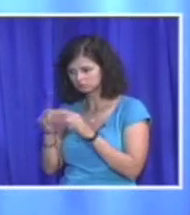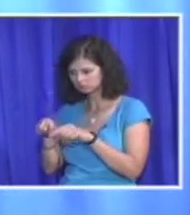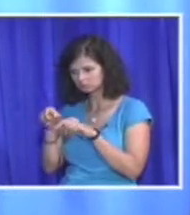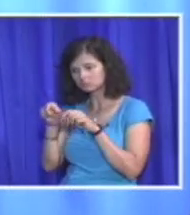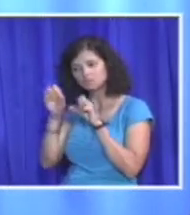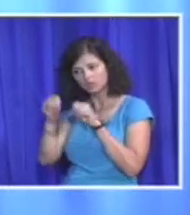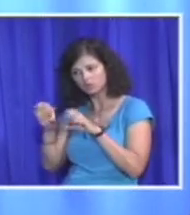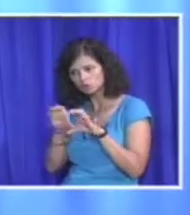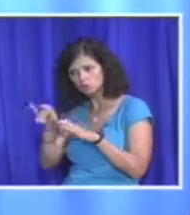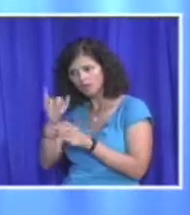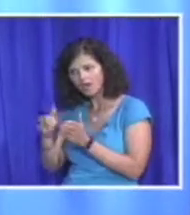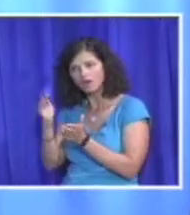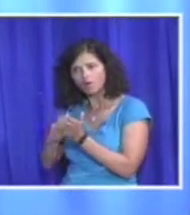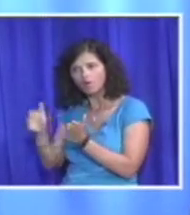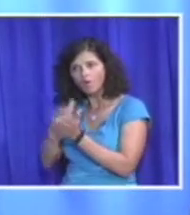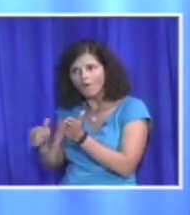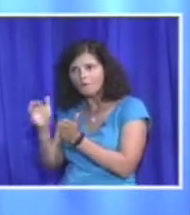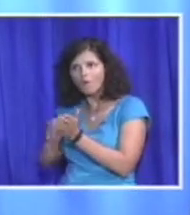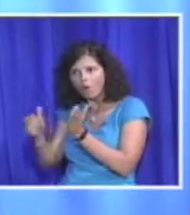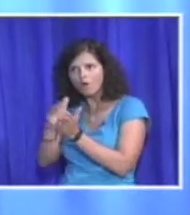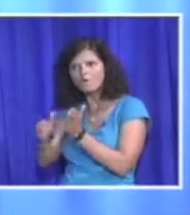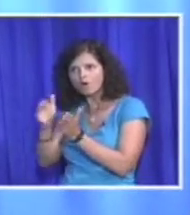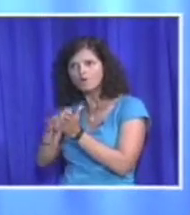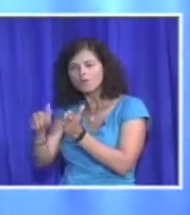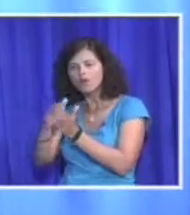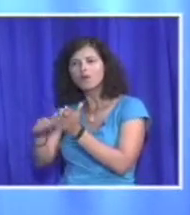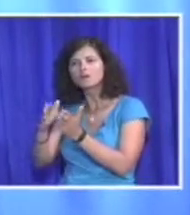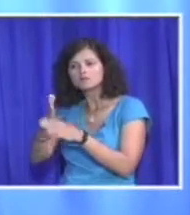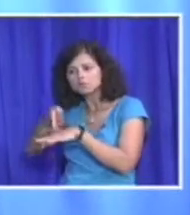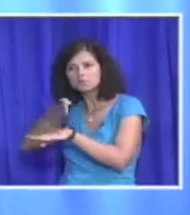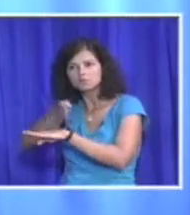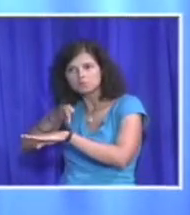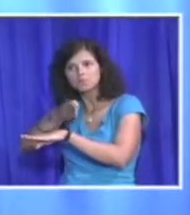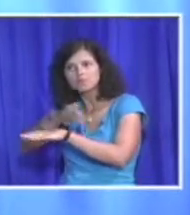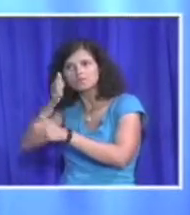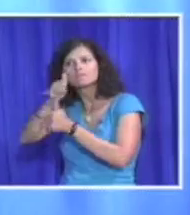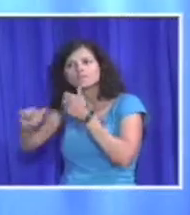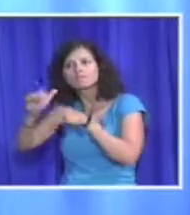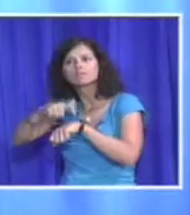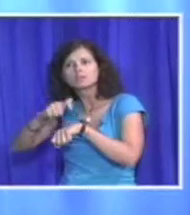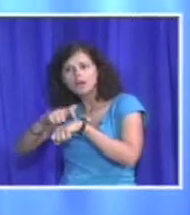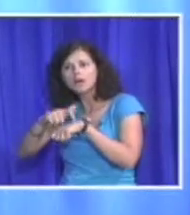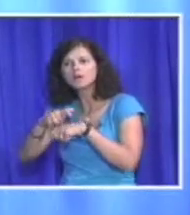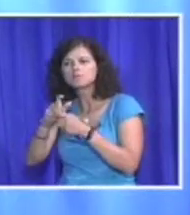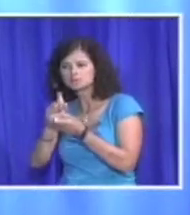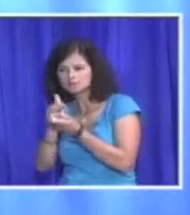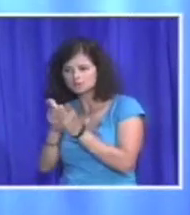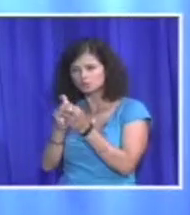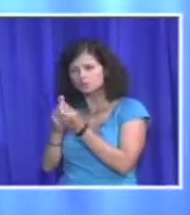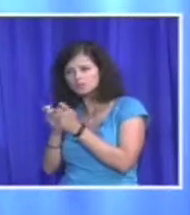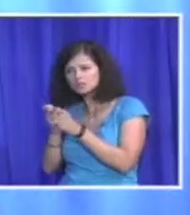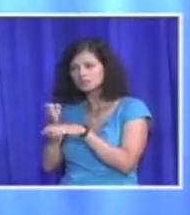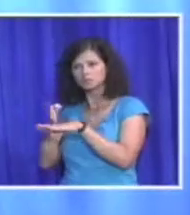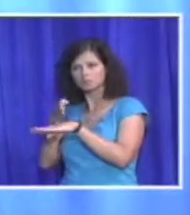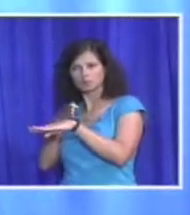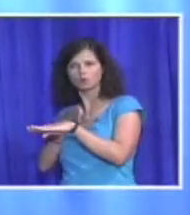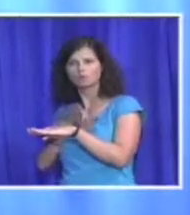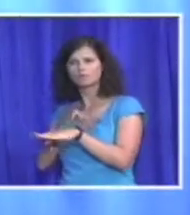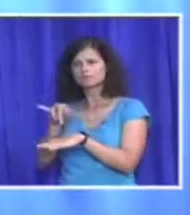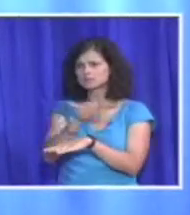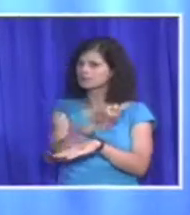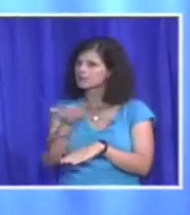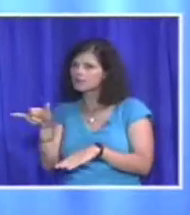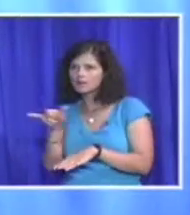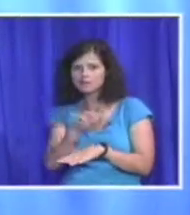um, over and over and over again and get better at each time. And be able to tweak it and improve. And in that